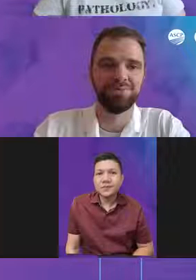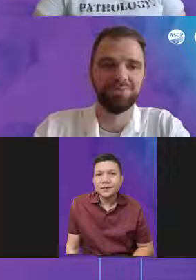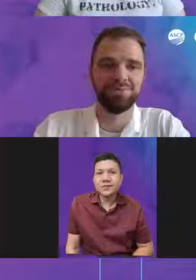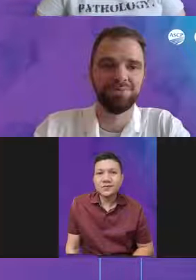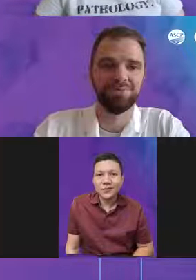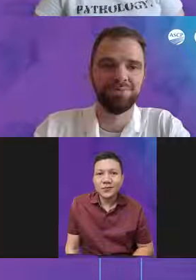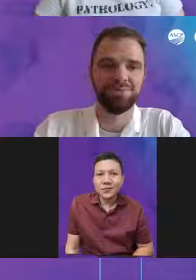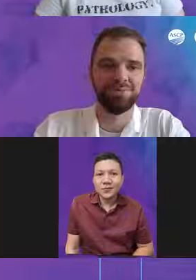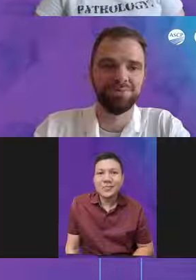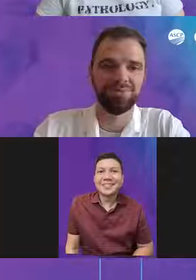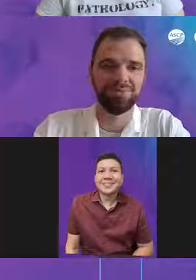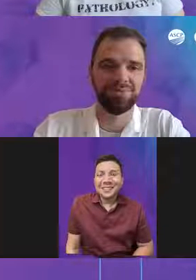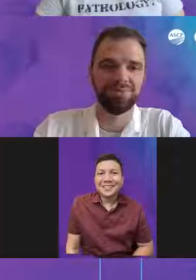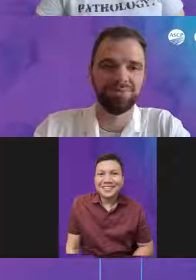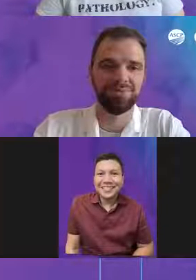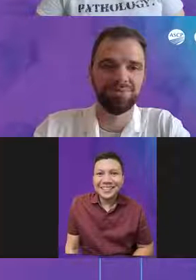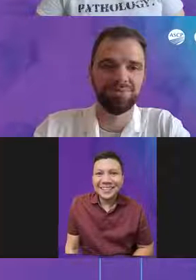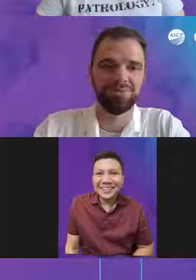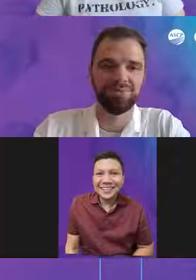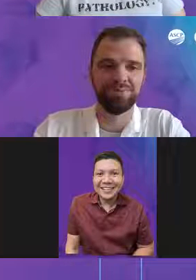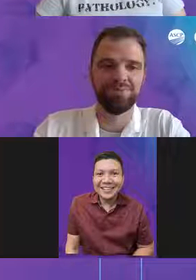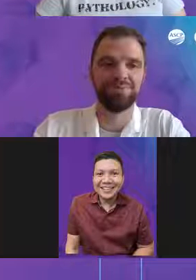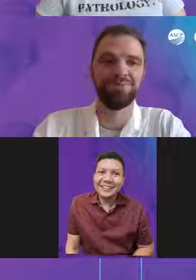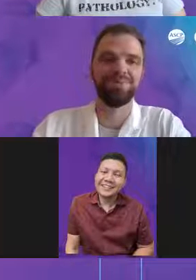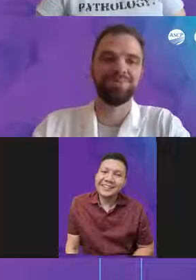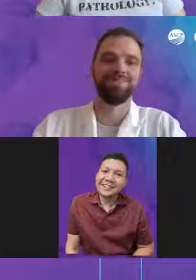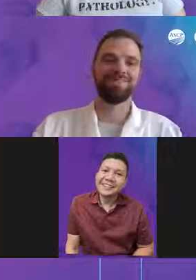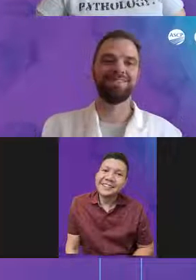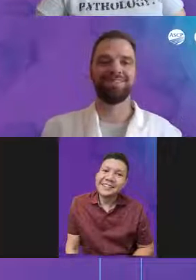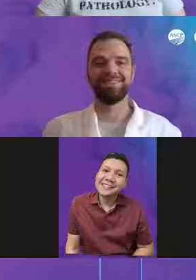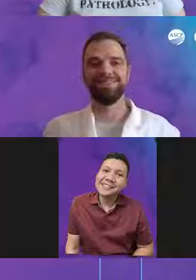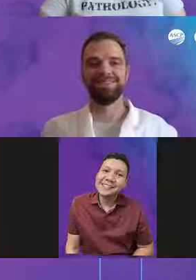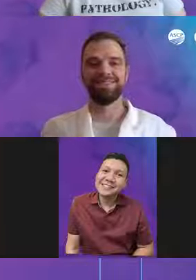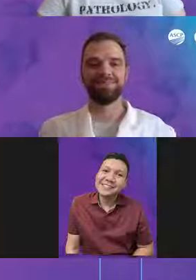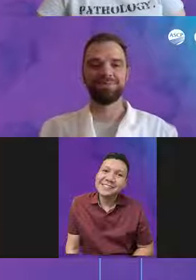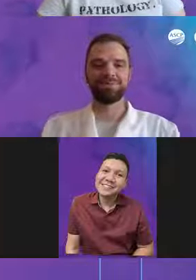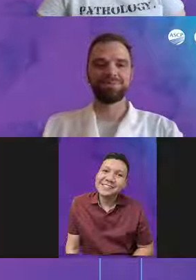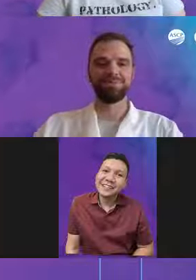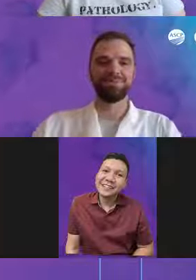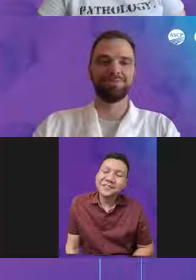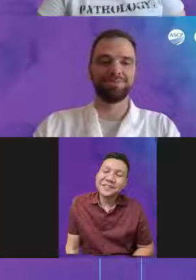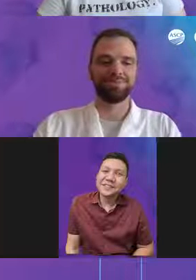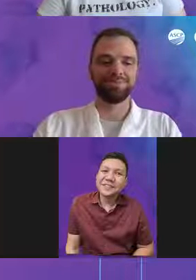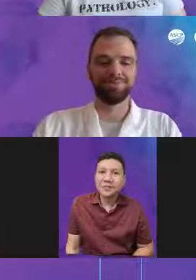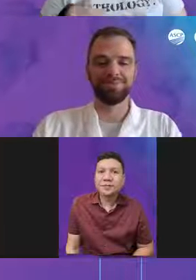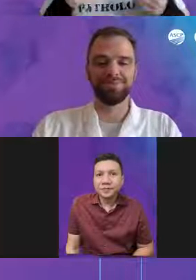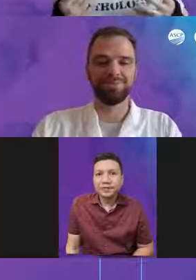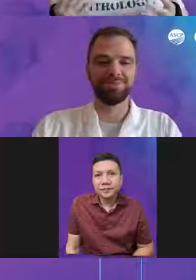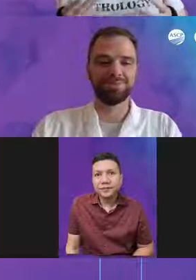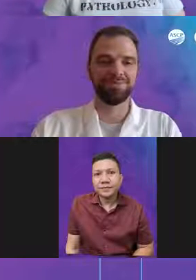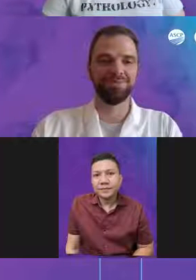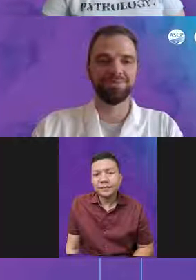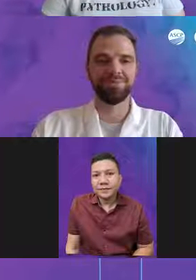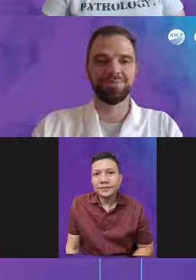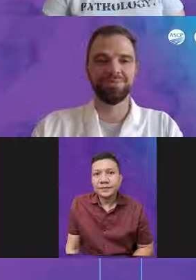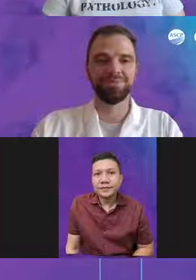husband with a hematology disorder, and she went in and they could not figure out what was wrong with, you know,